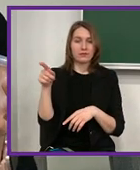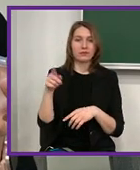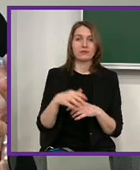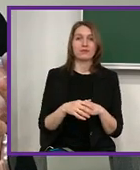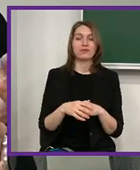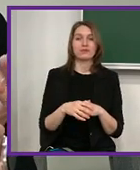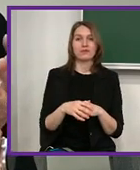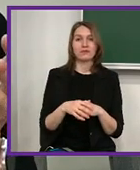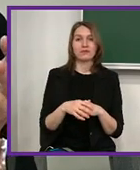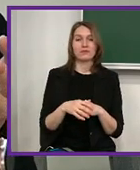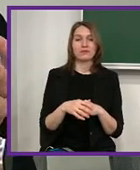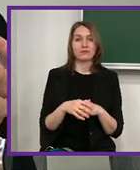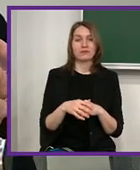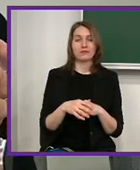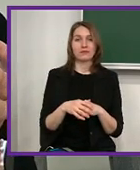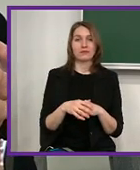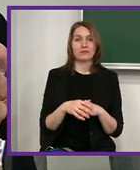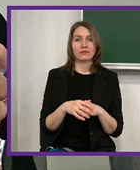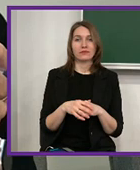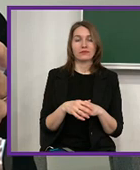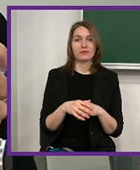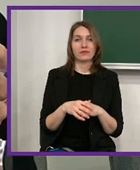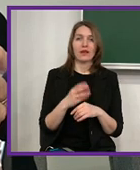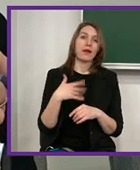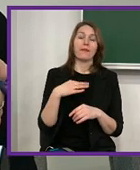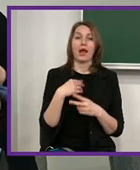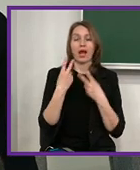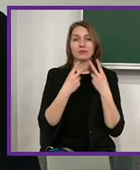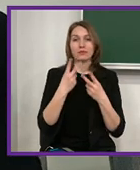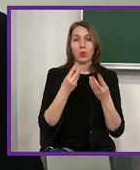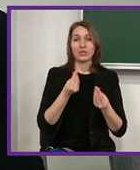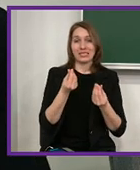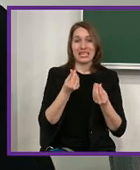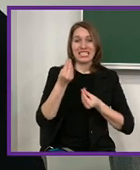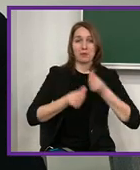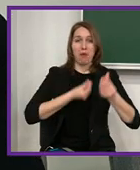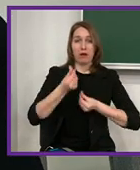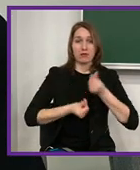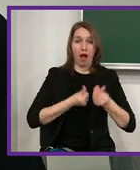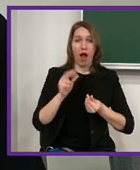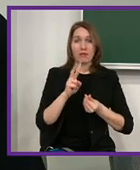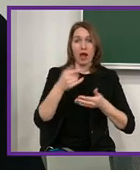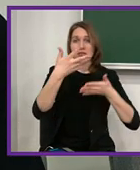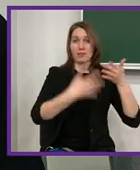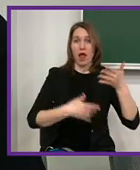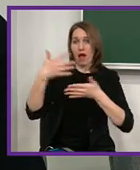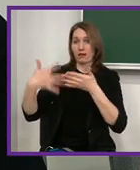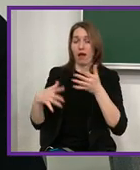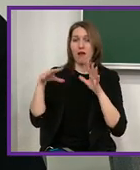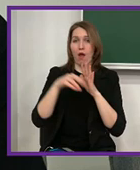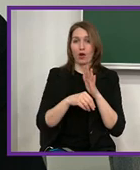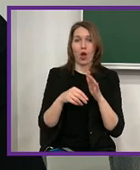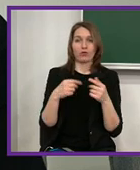to how you do your risk assessment process. And then I just had another comment as well on the human rights